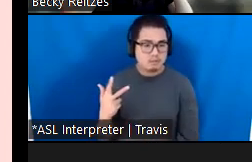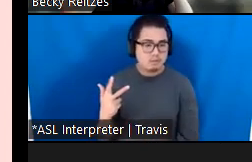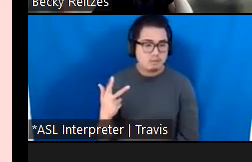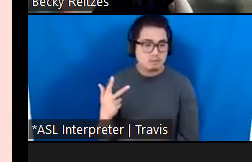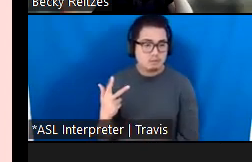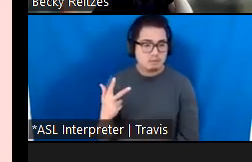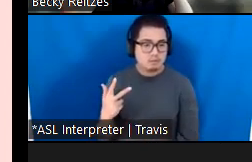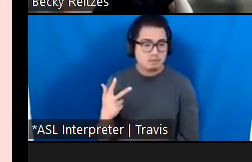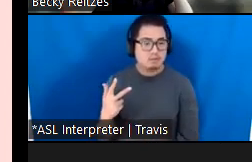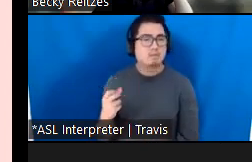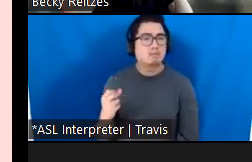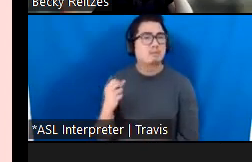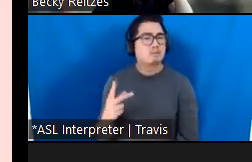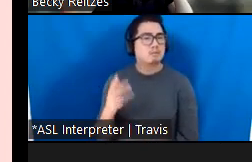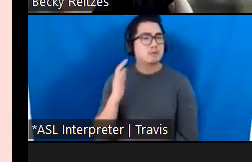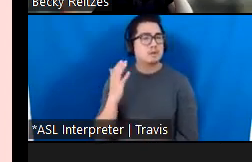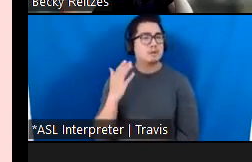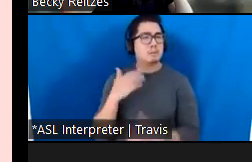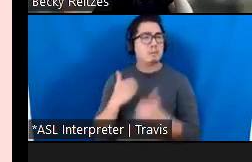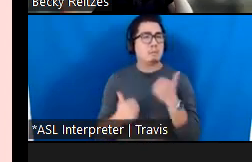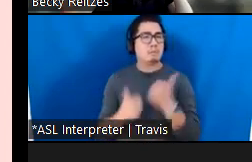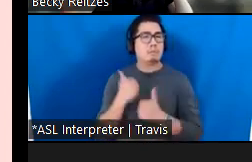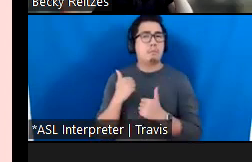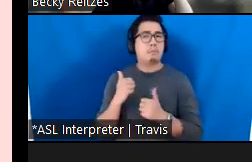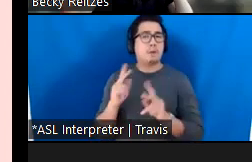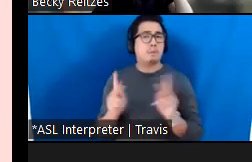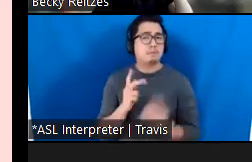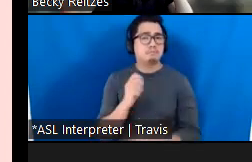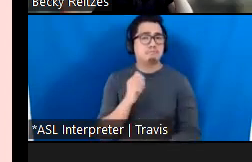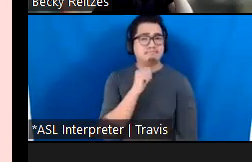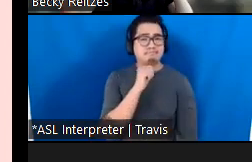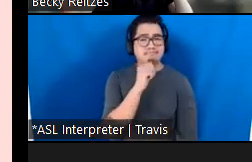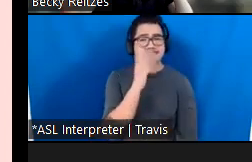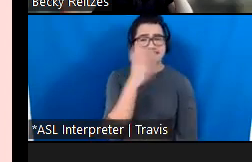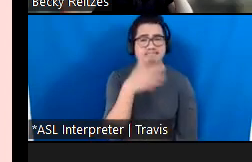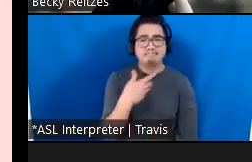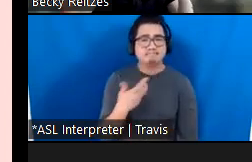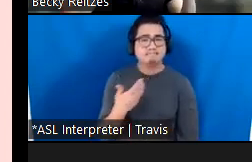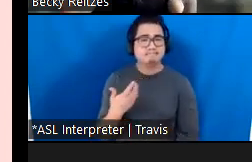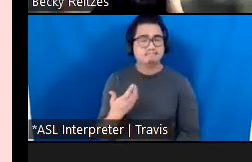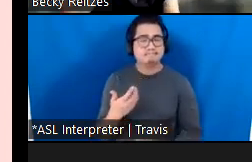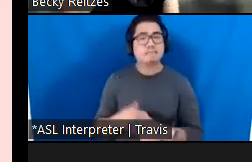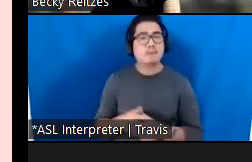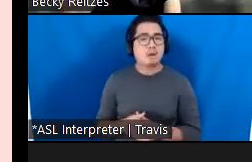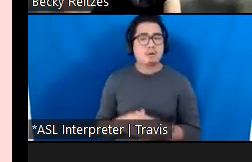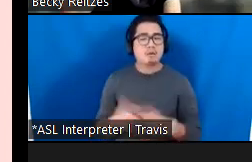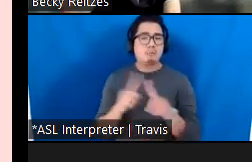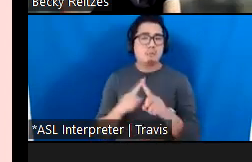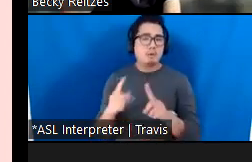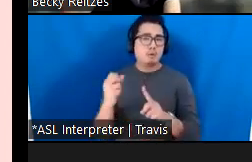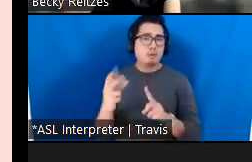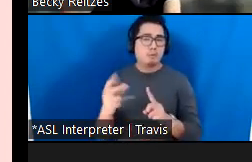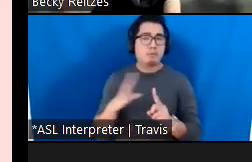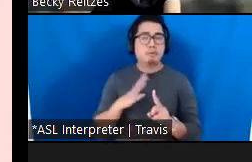All right, it looks like most folks are not interested, but again, I can put my email in the